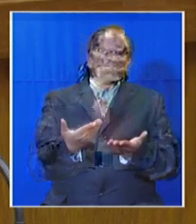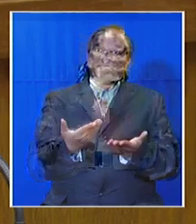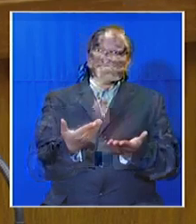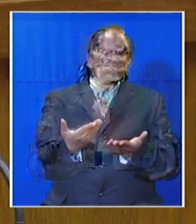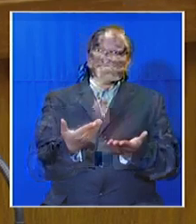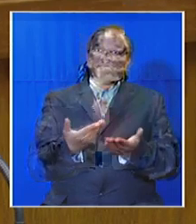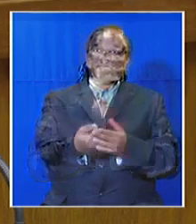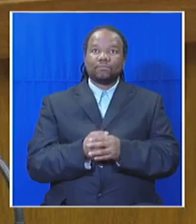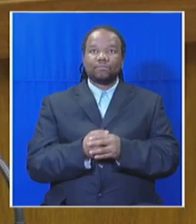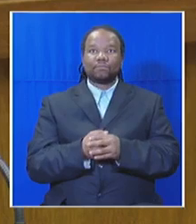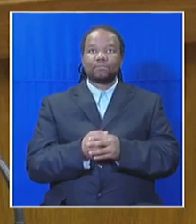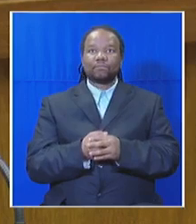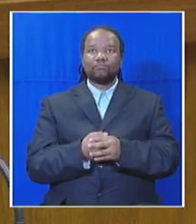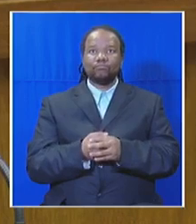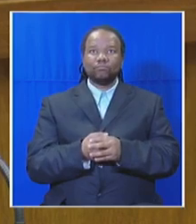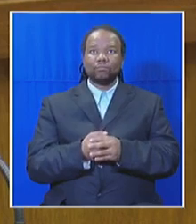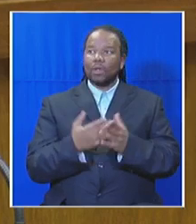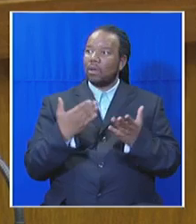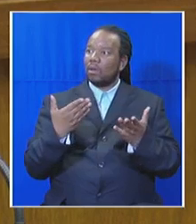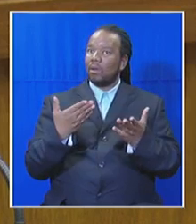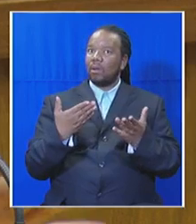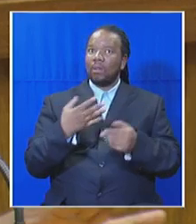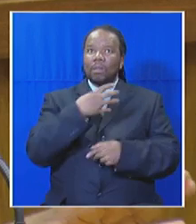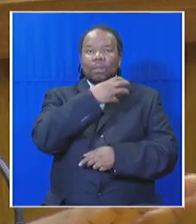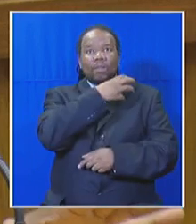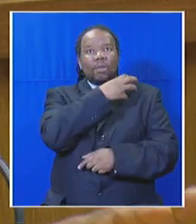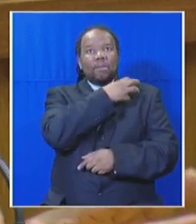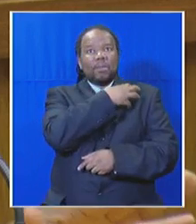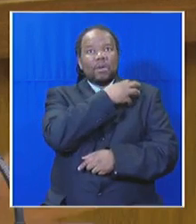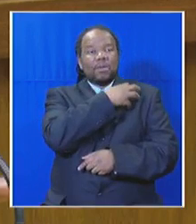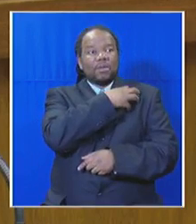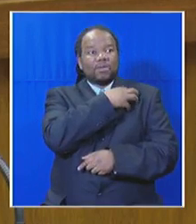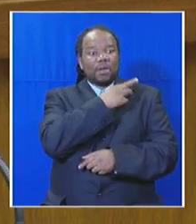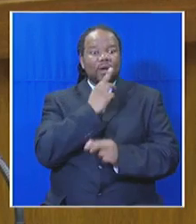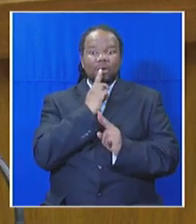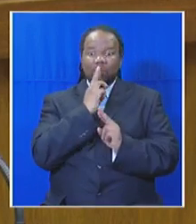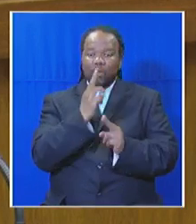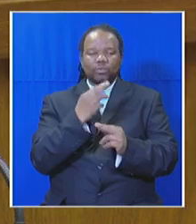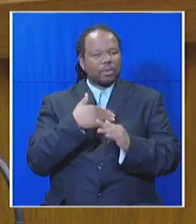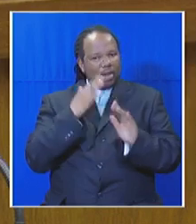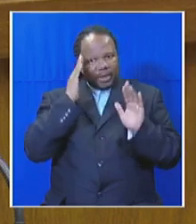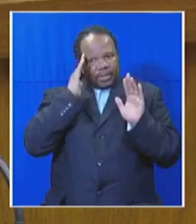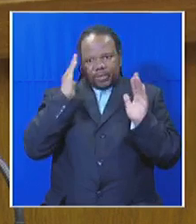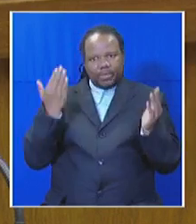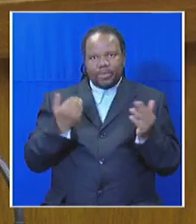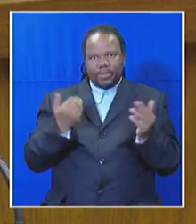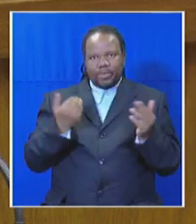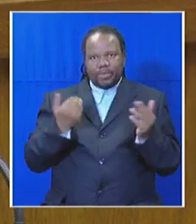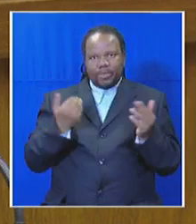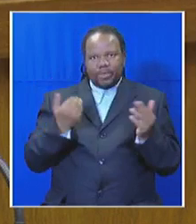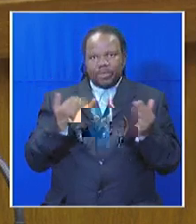Madam Speaker, the minister has not reported this to me. So I don't know what are these, what are the facts